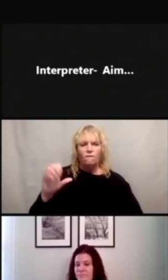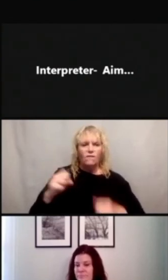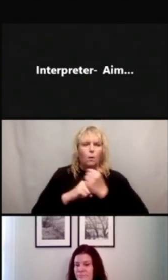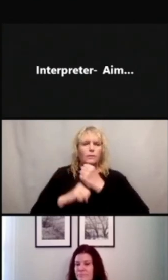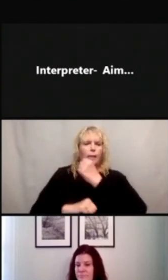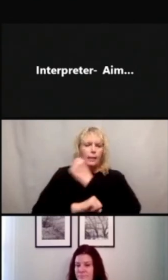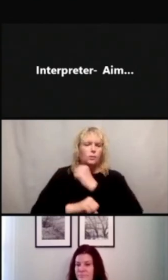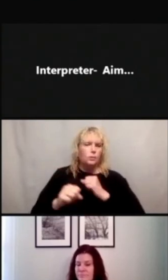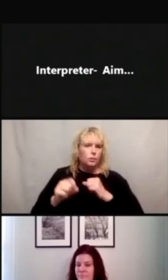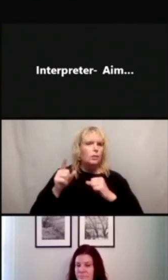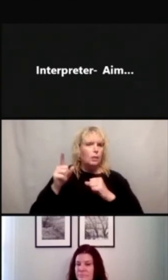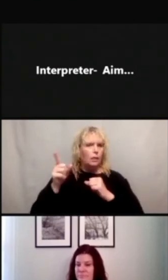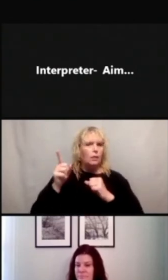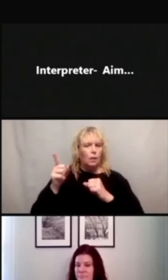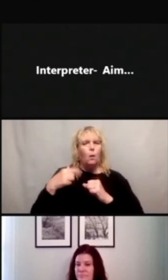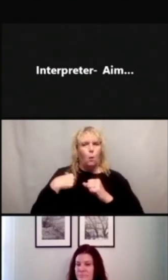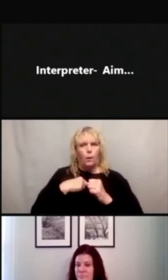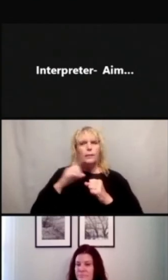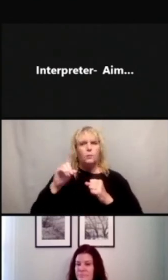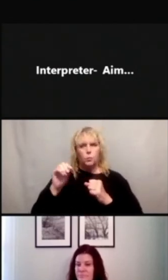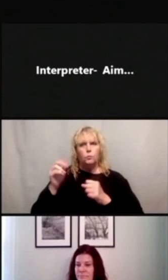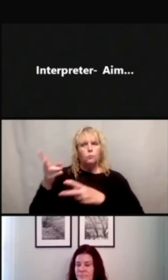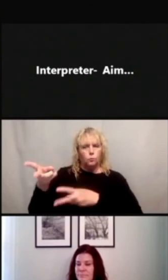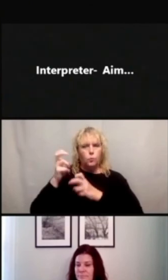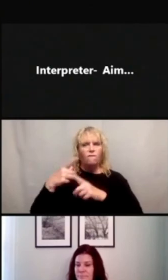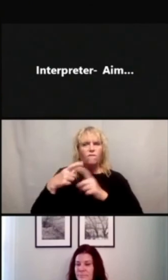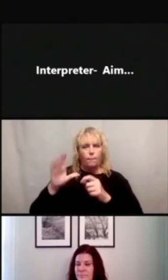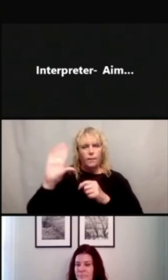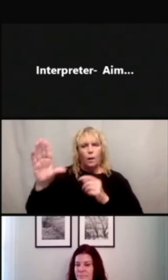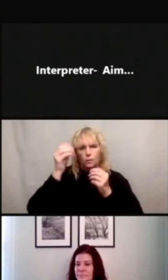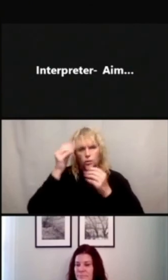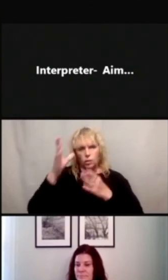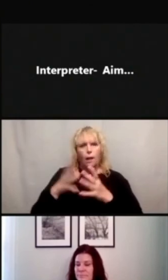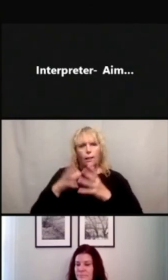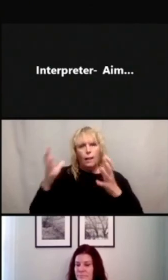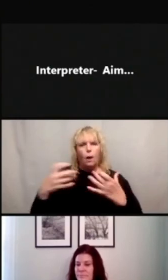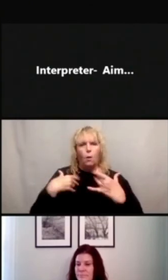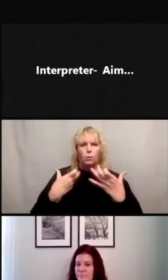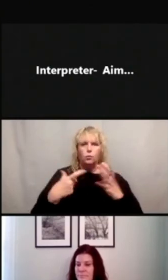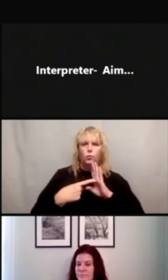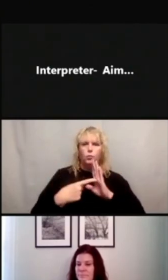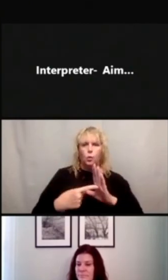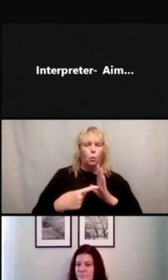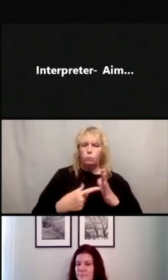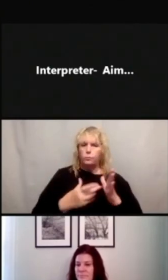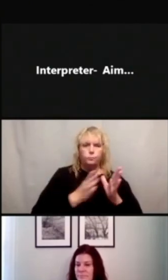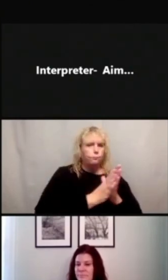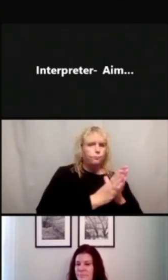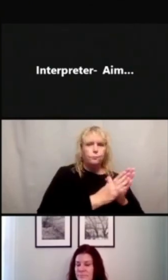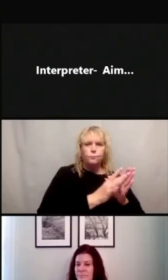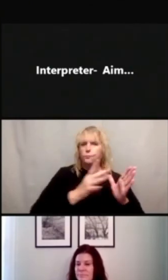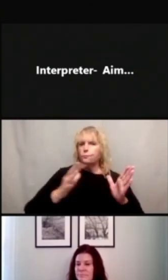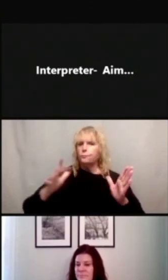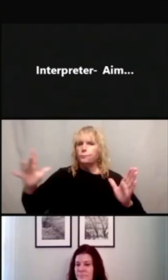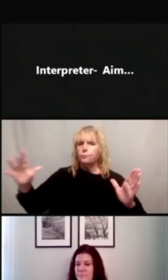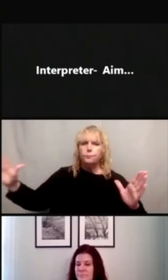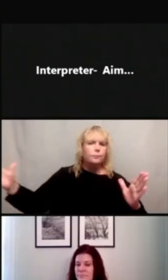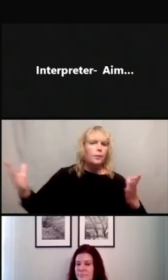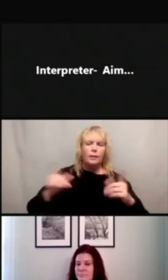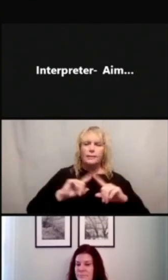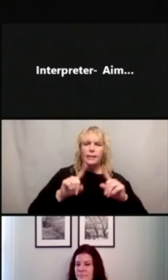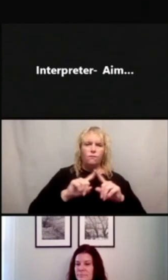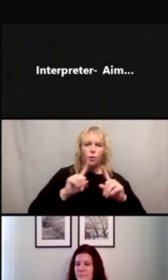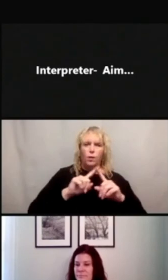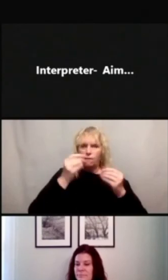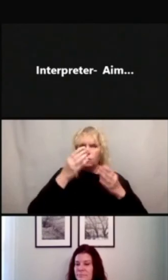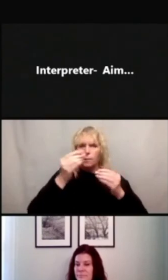do draw on that data a lot to really show the wide range of statistics that are